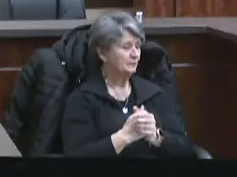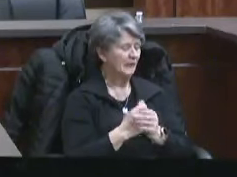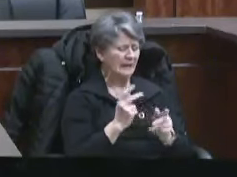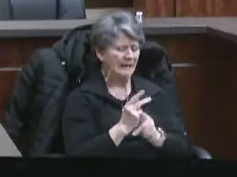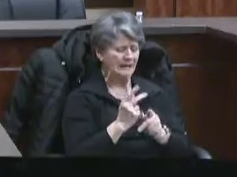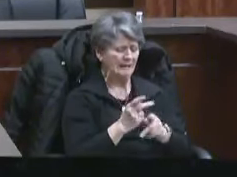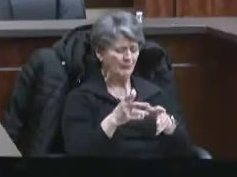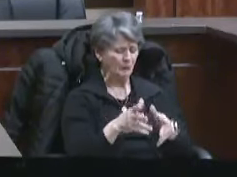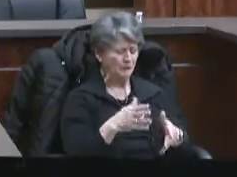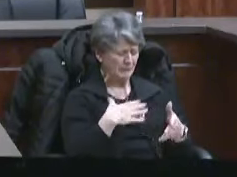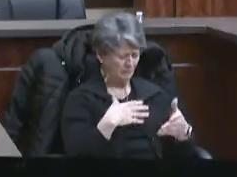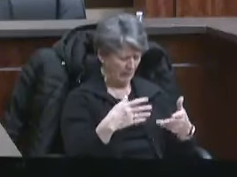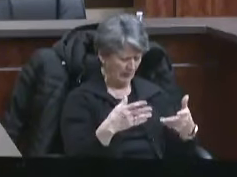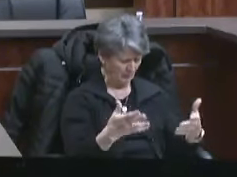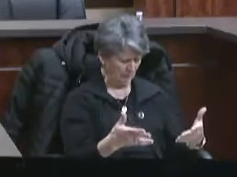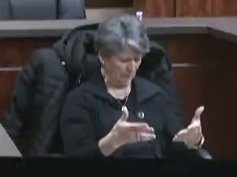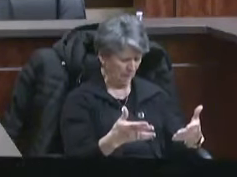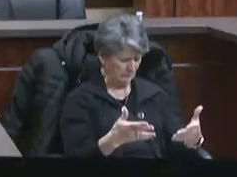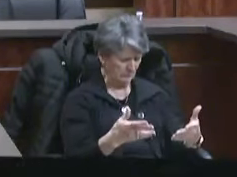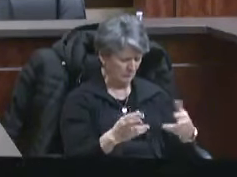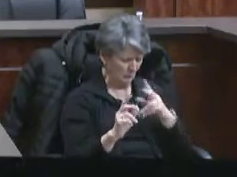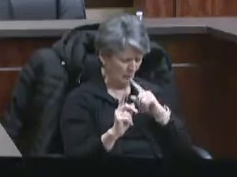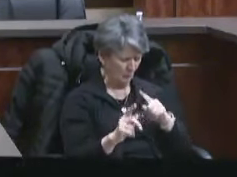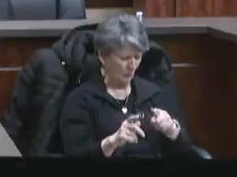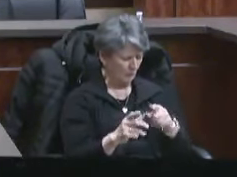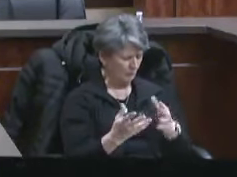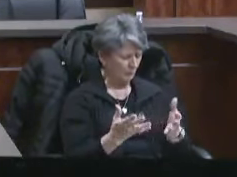here. One second.